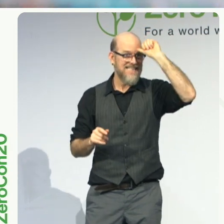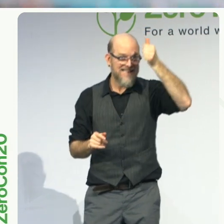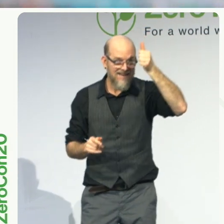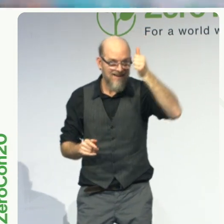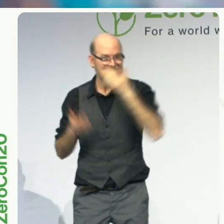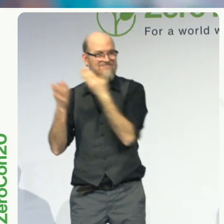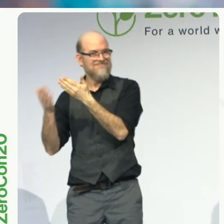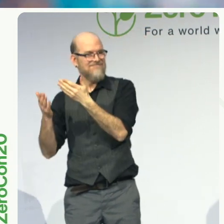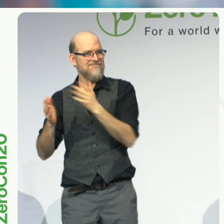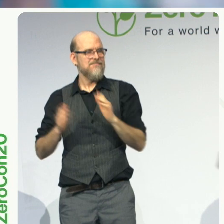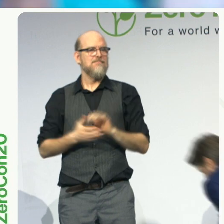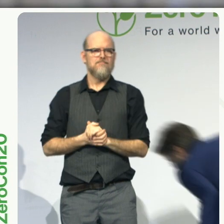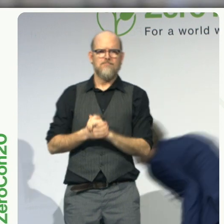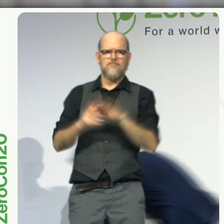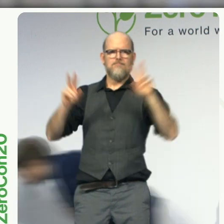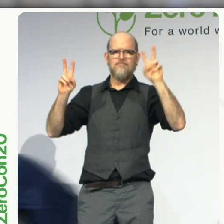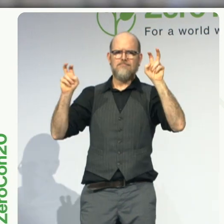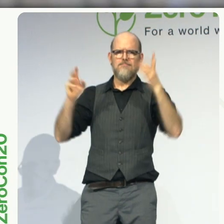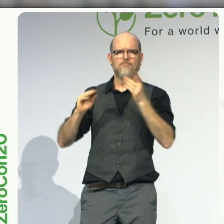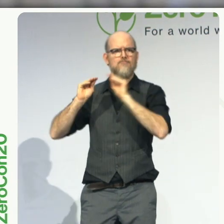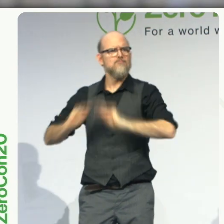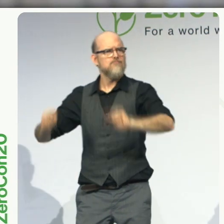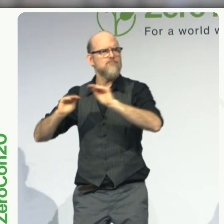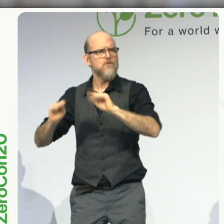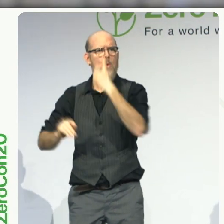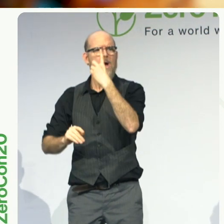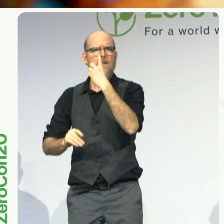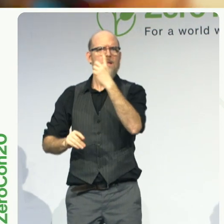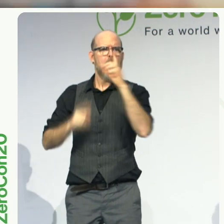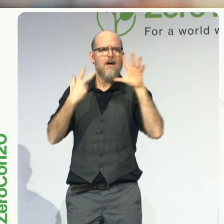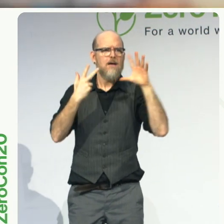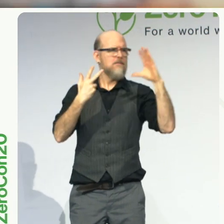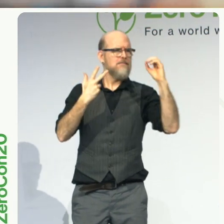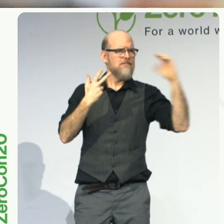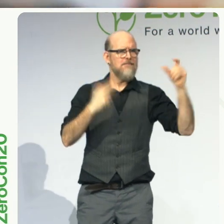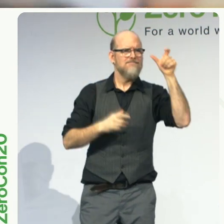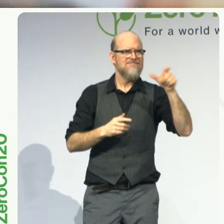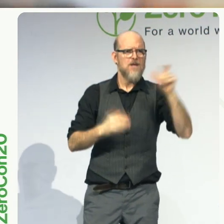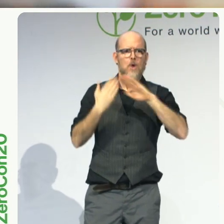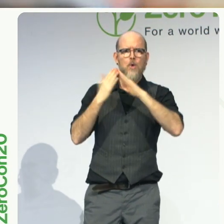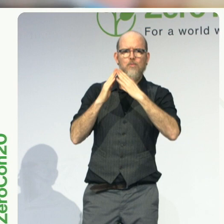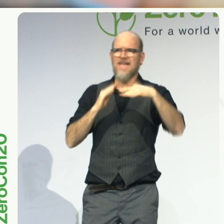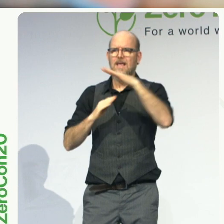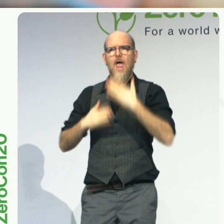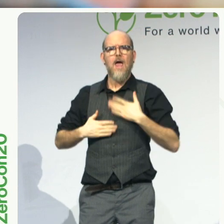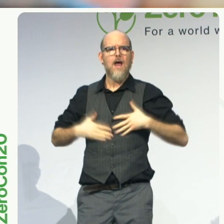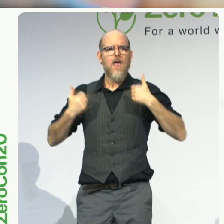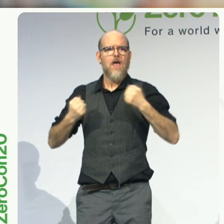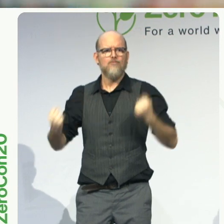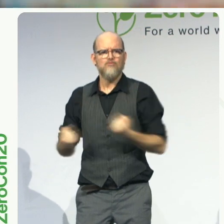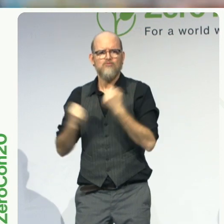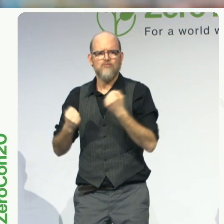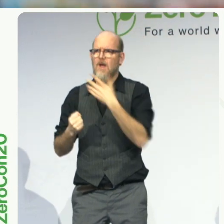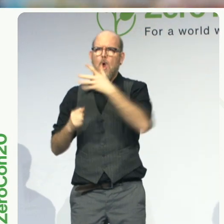over 1,800 community rehabilitation workers in rural areas to provide early